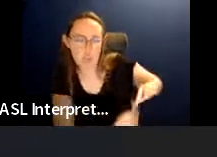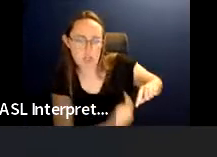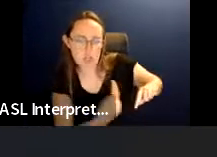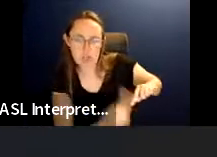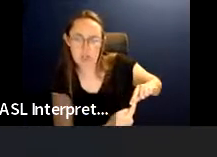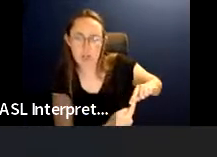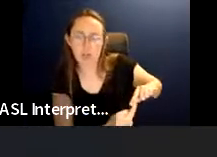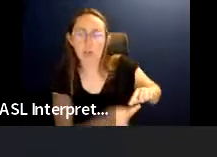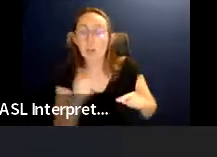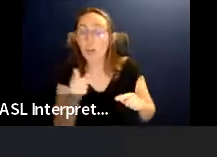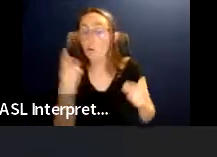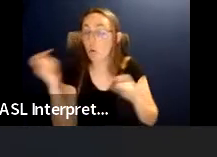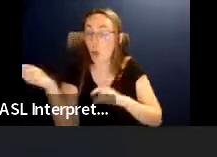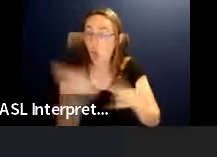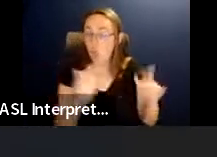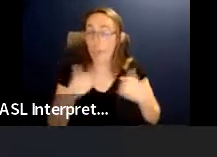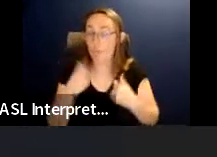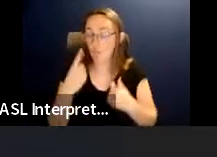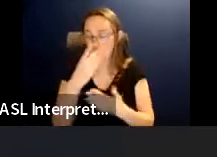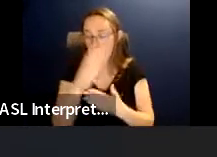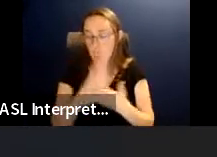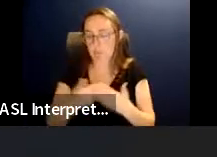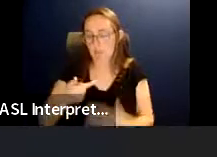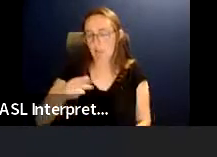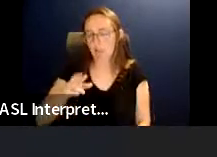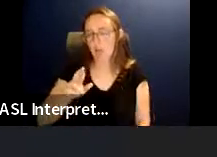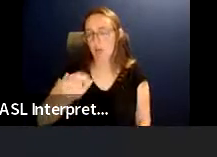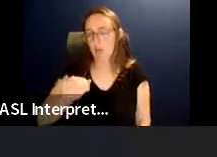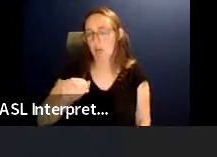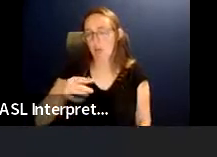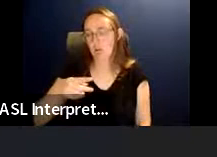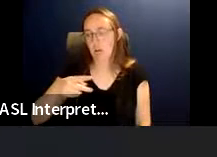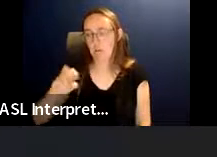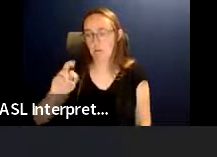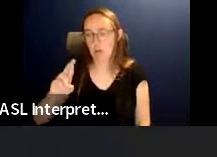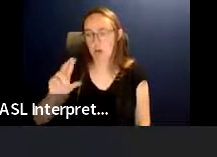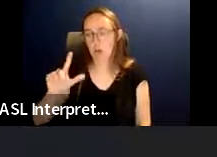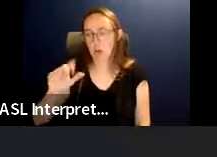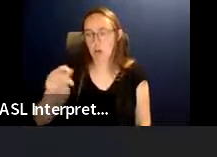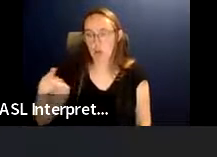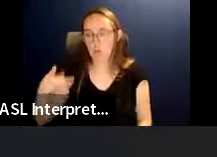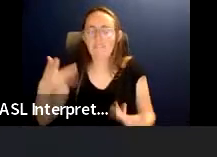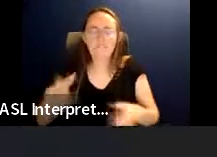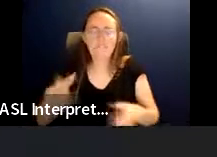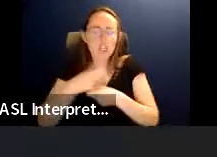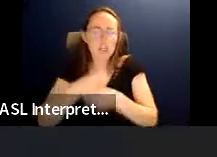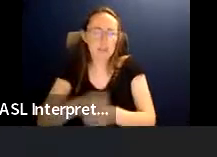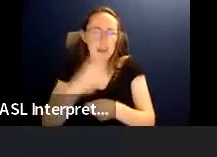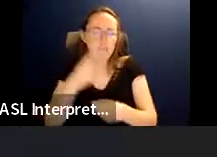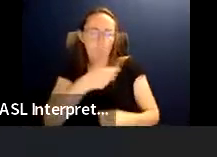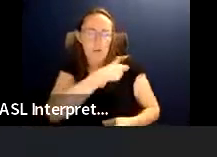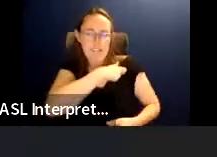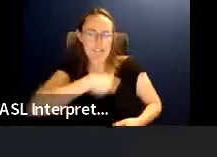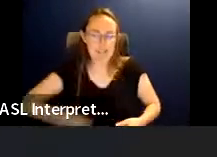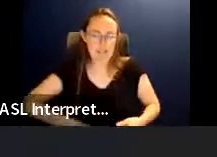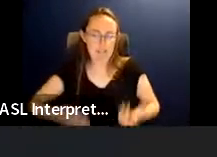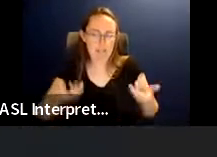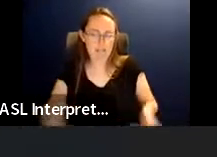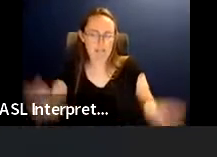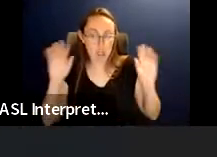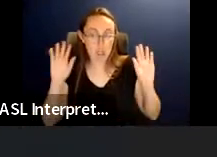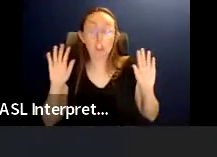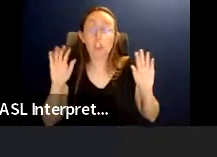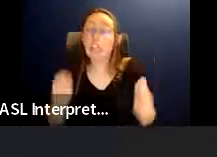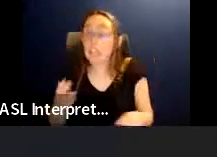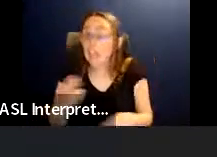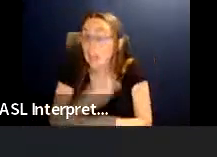gripper loop in your kit that you've used for like making a seatbelt gripper. But that gripper loop, you can use that